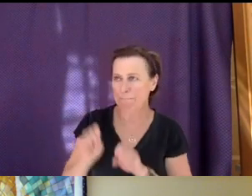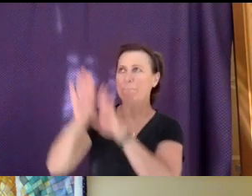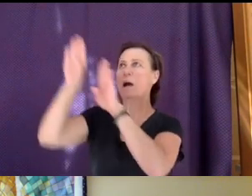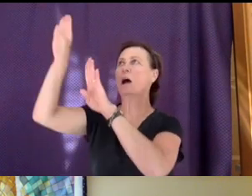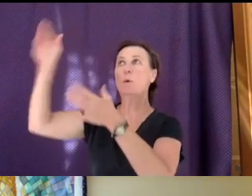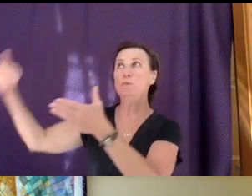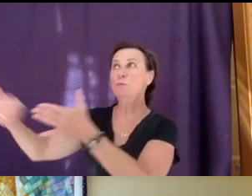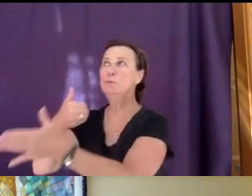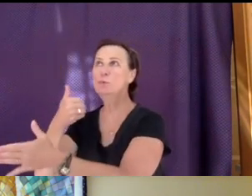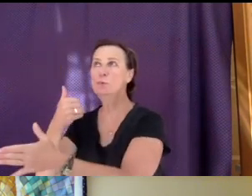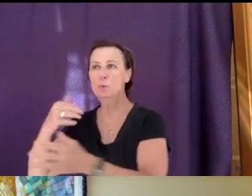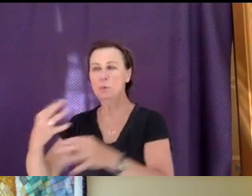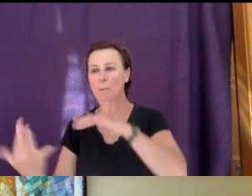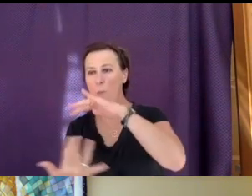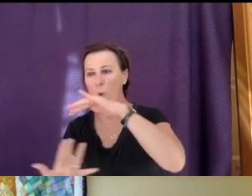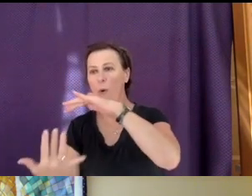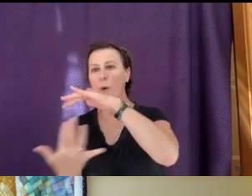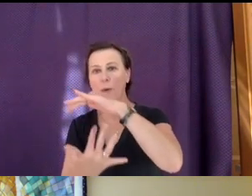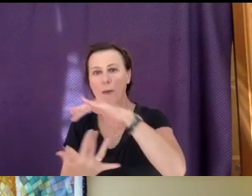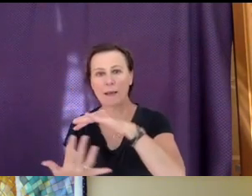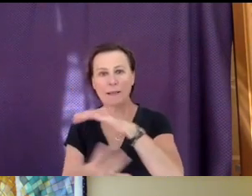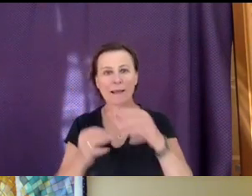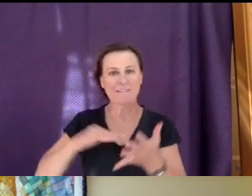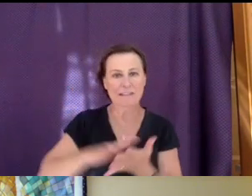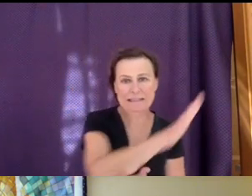the boiling of seas.